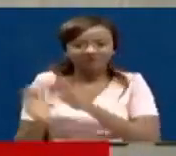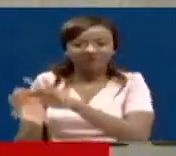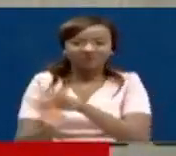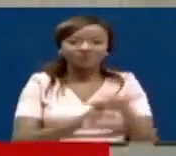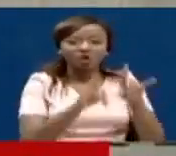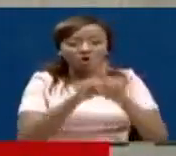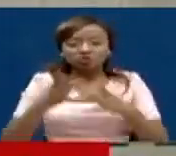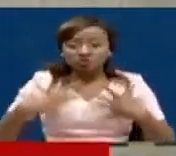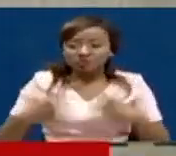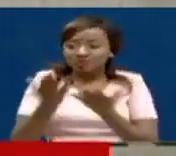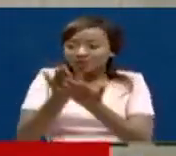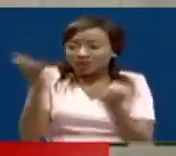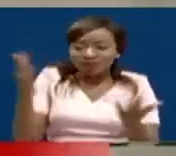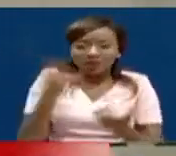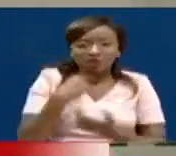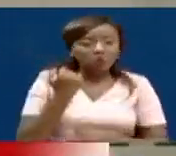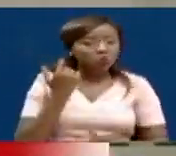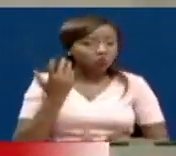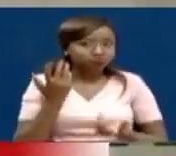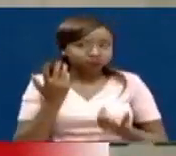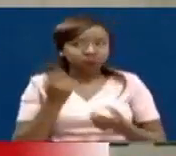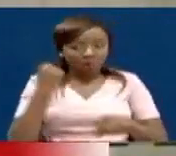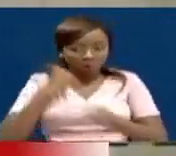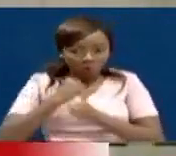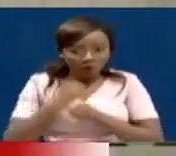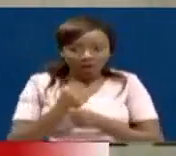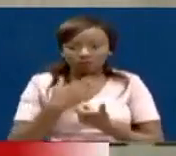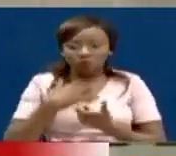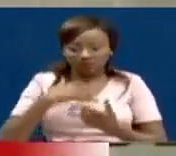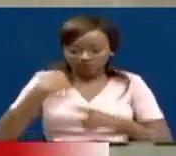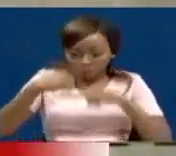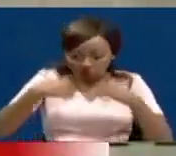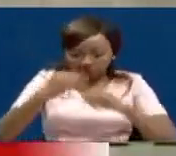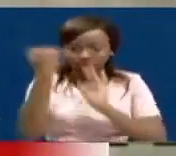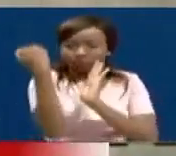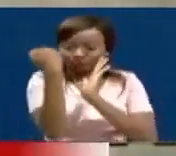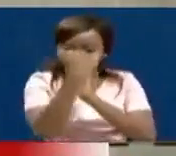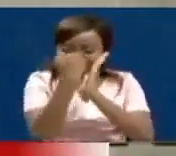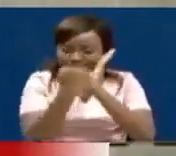are ensuring that they maintain their work schedules